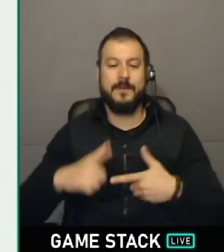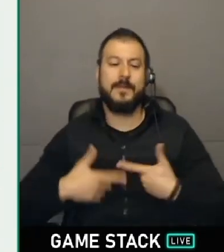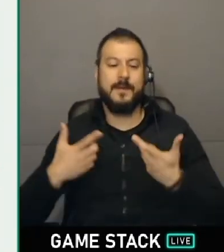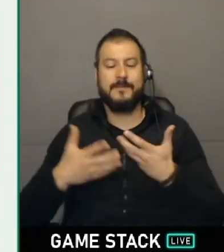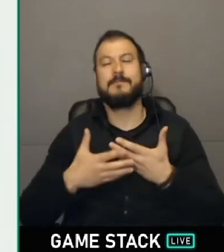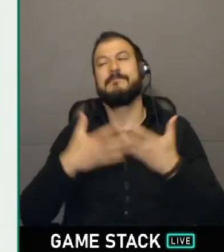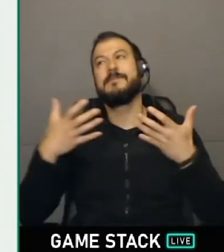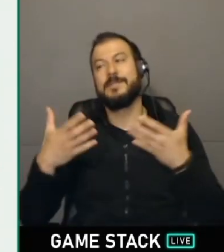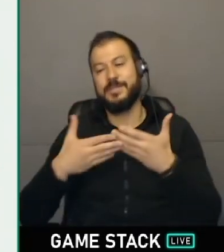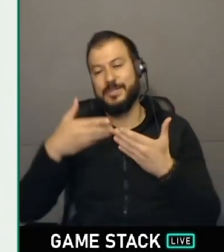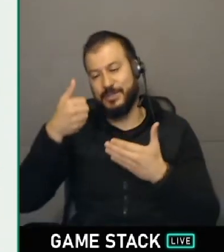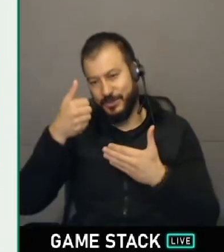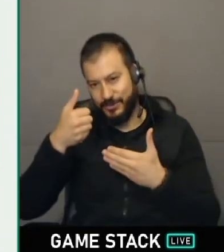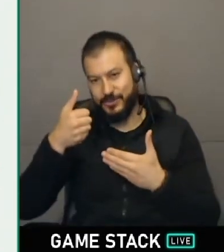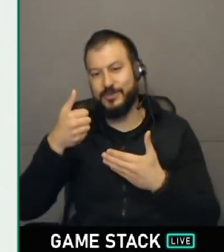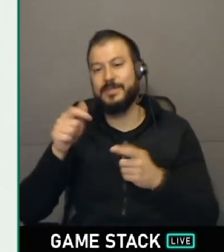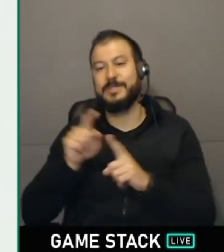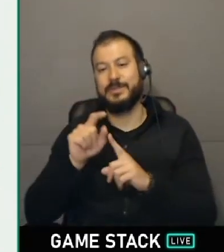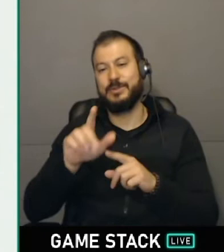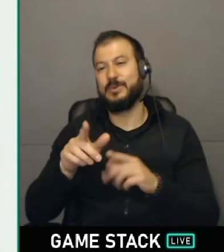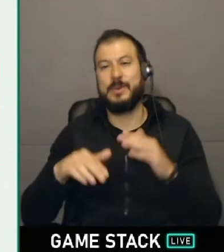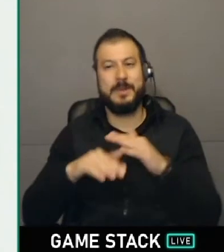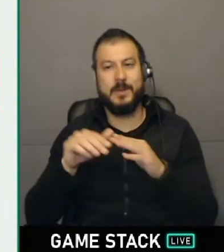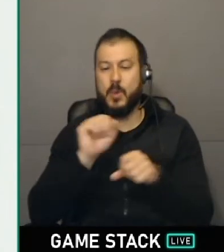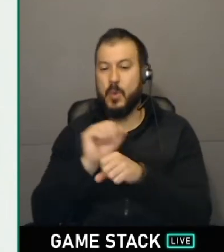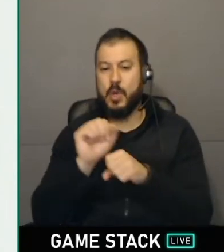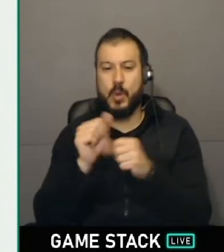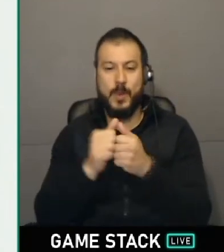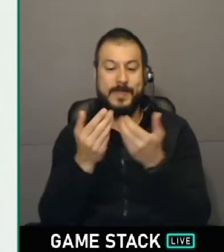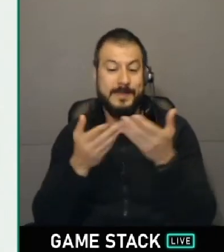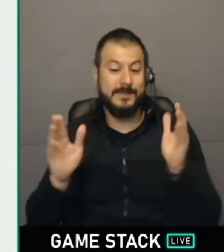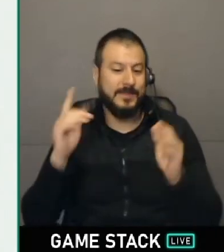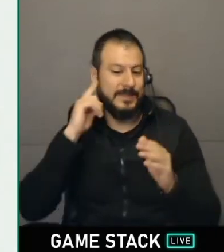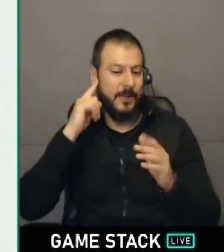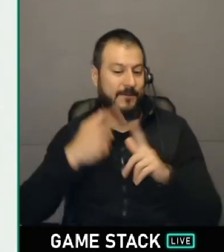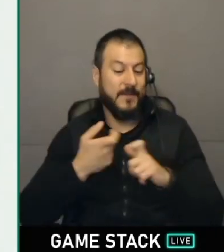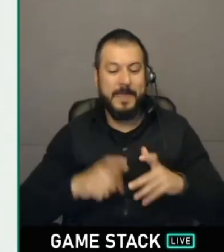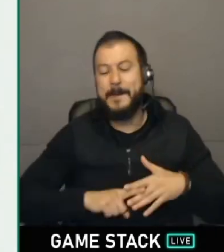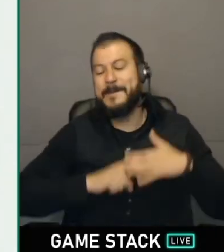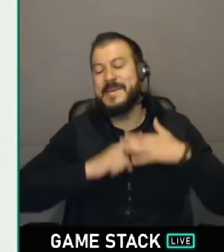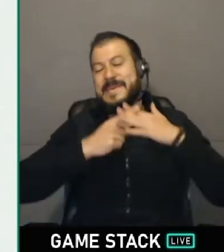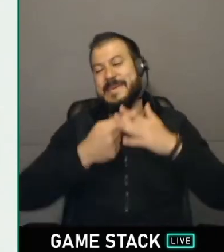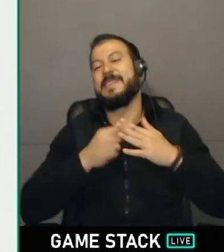as you're basically working with spatial sound from the beginning of your project.